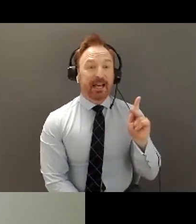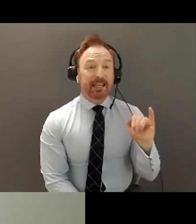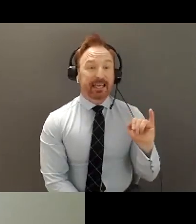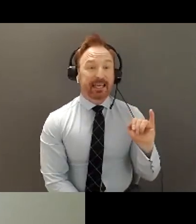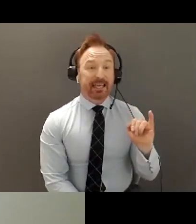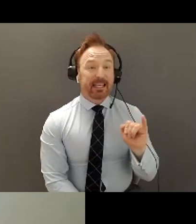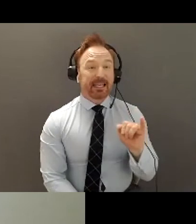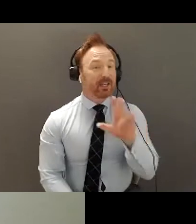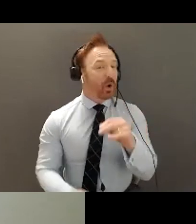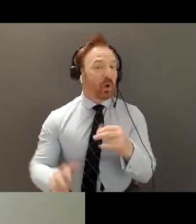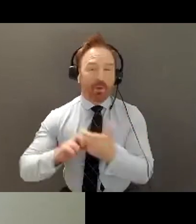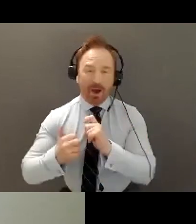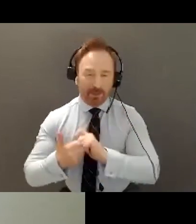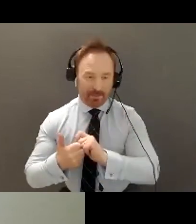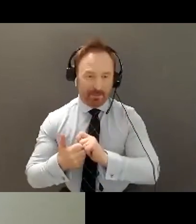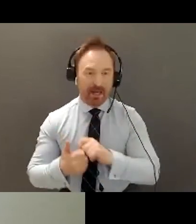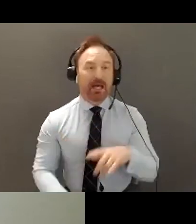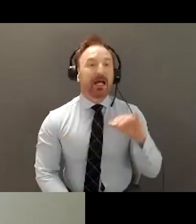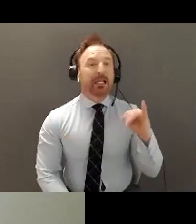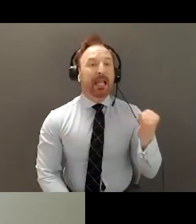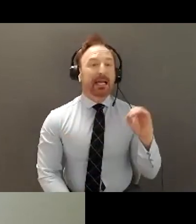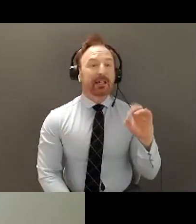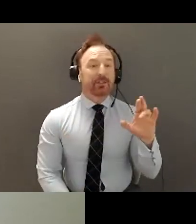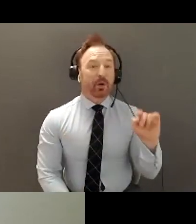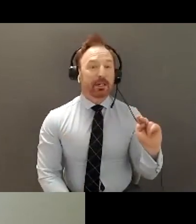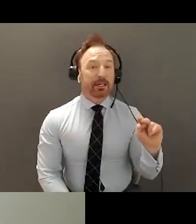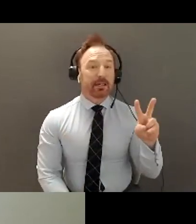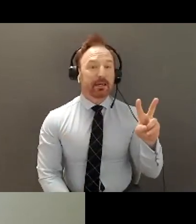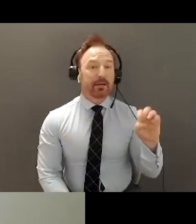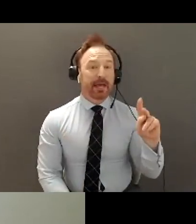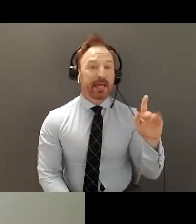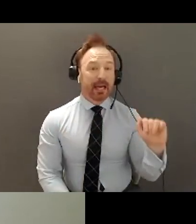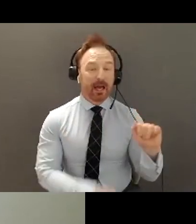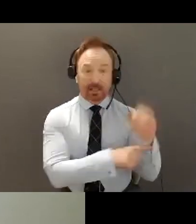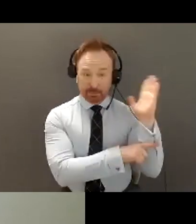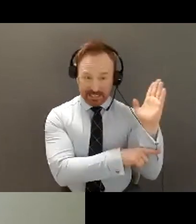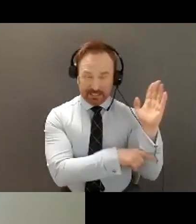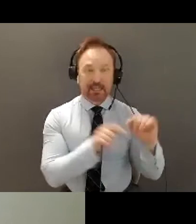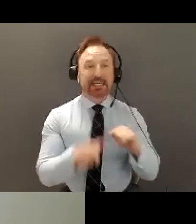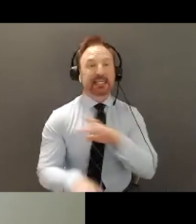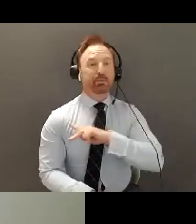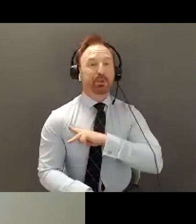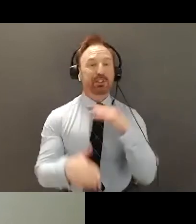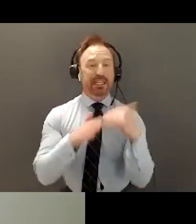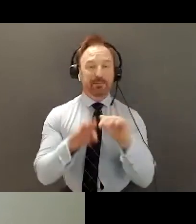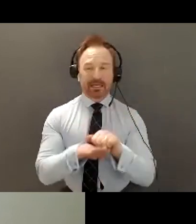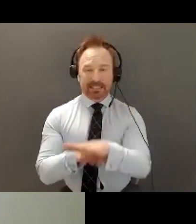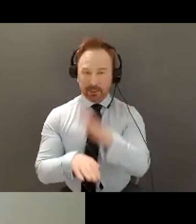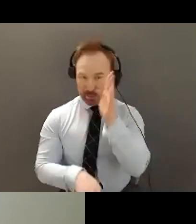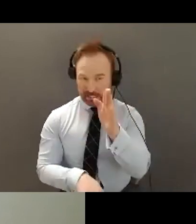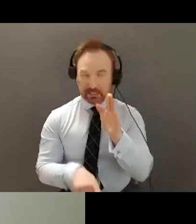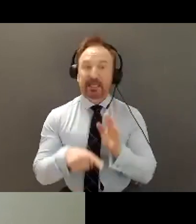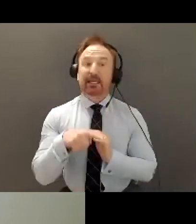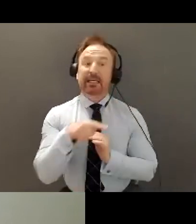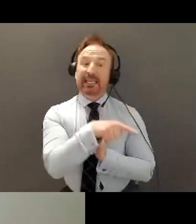when Jordan Vega is going to present, he'll actually be able to send you his personal email because he actually does one-to-one training